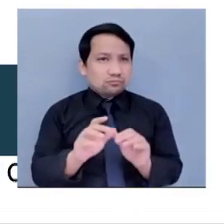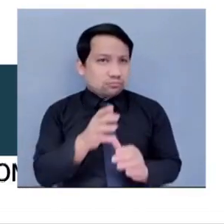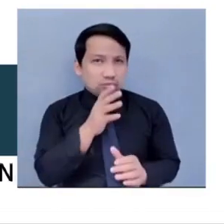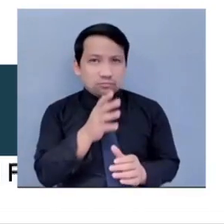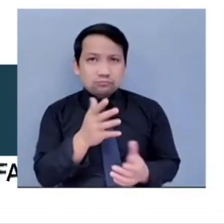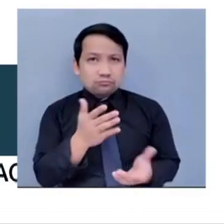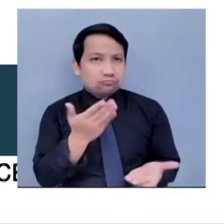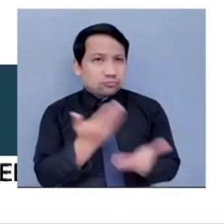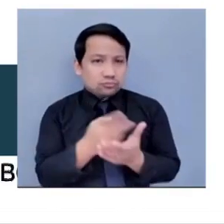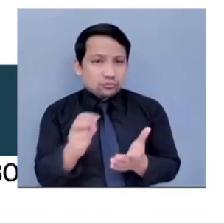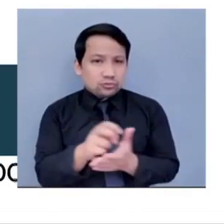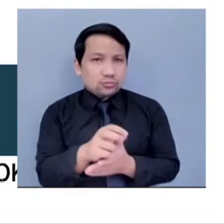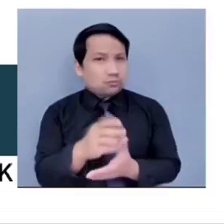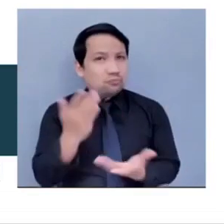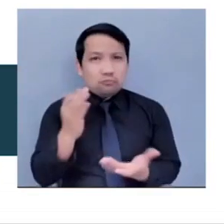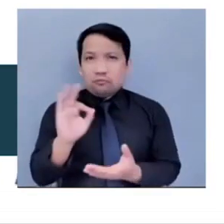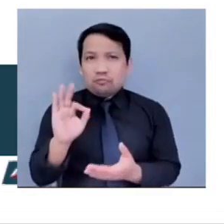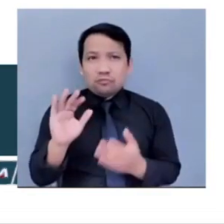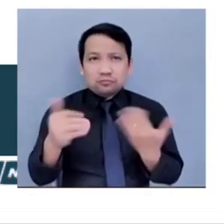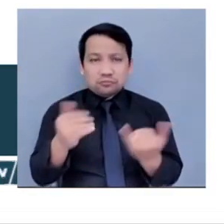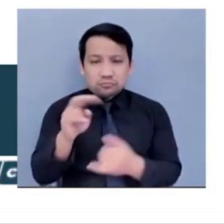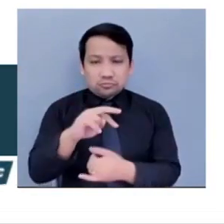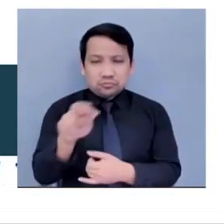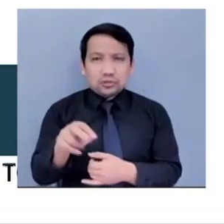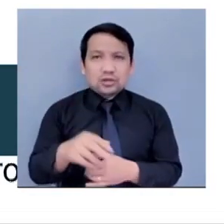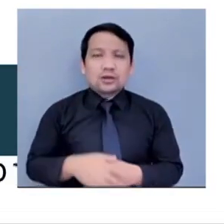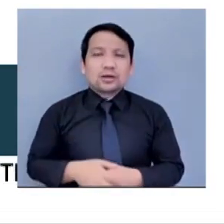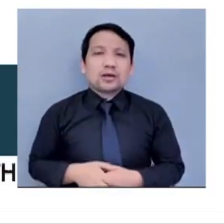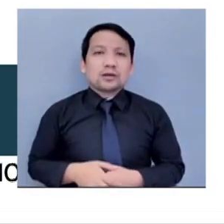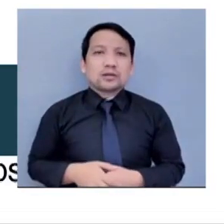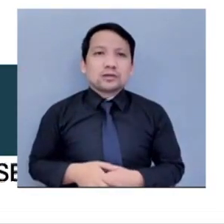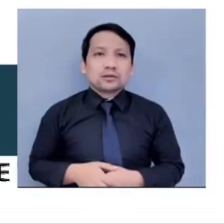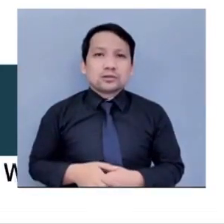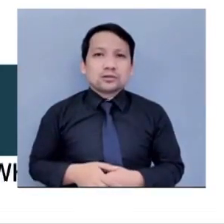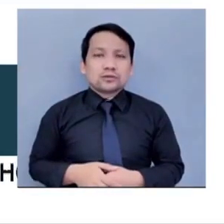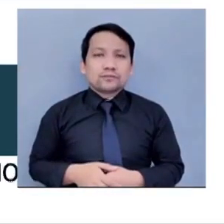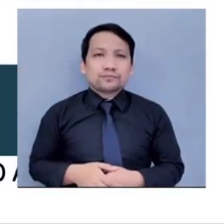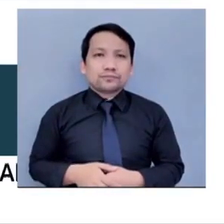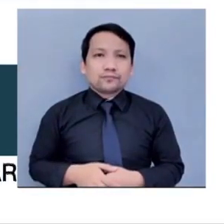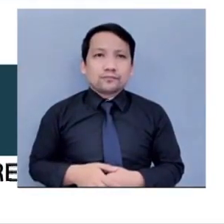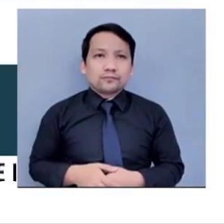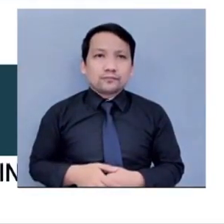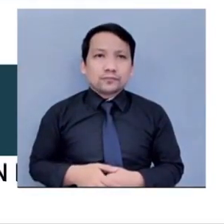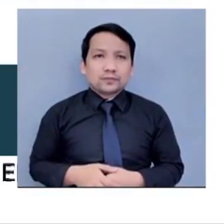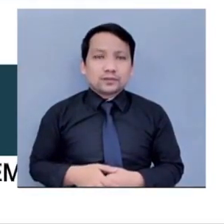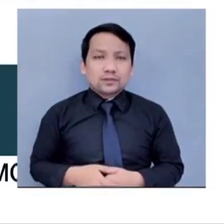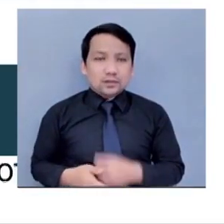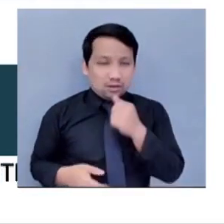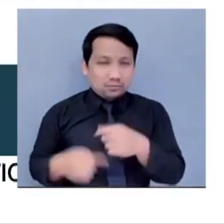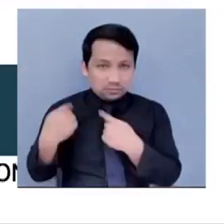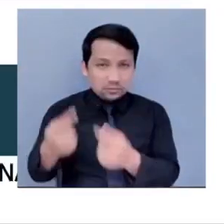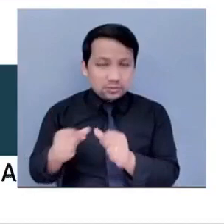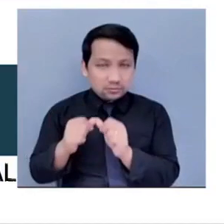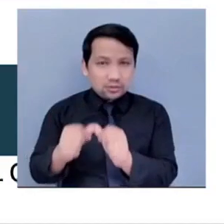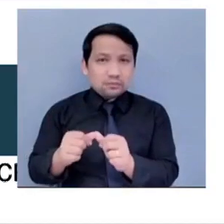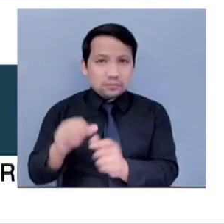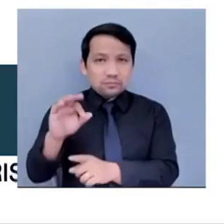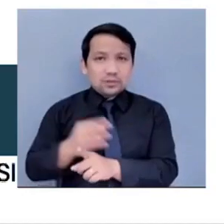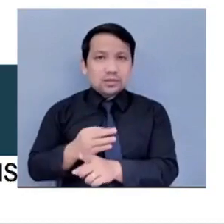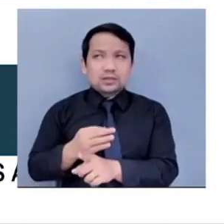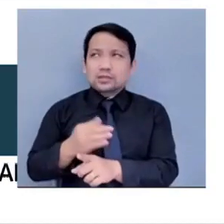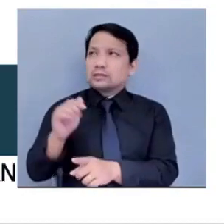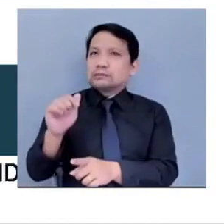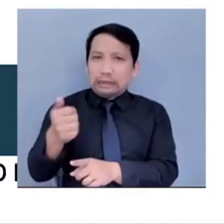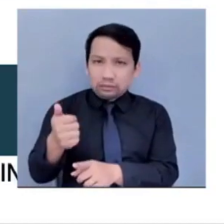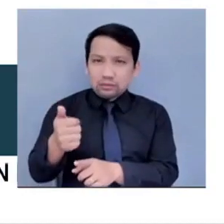2022. Yeah, true. At least it only resumed since February 10. So we